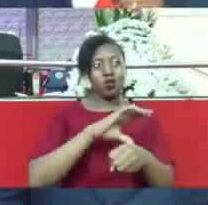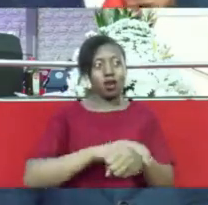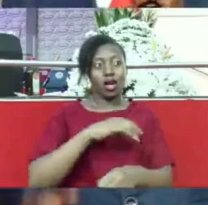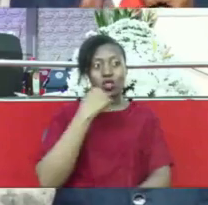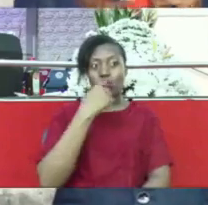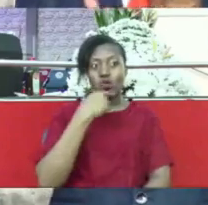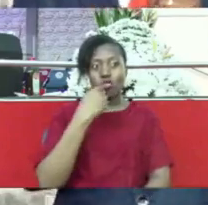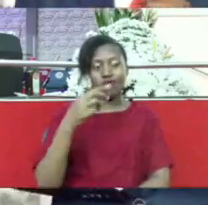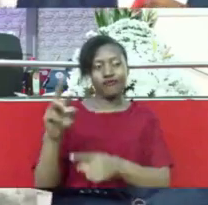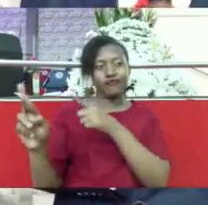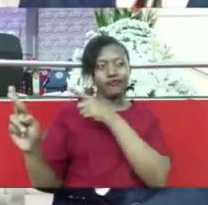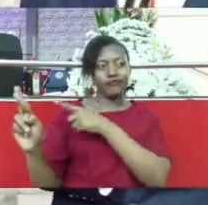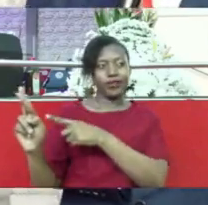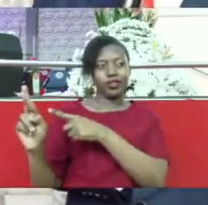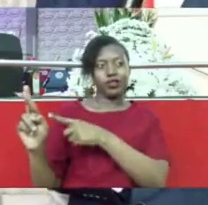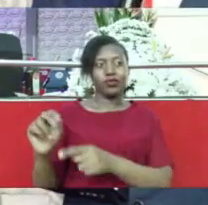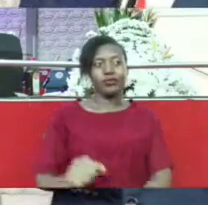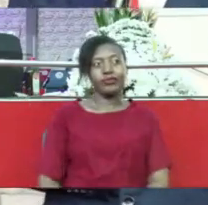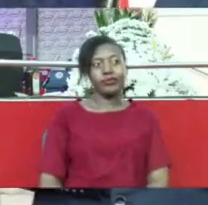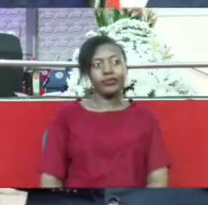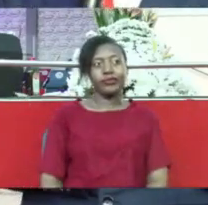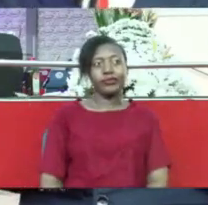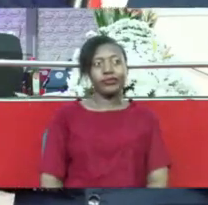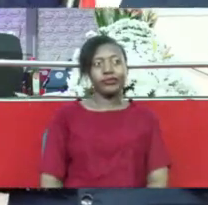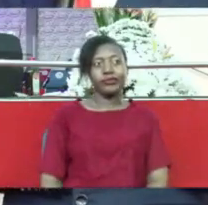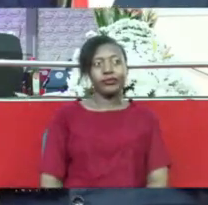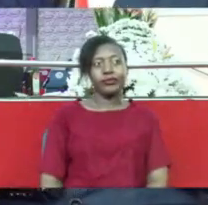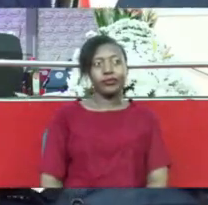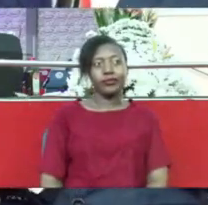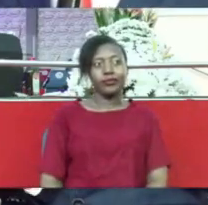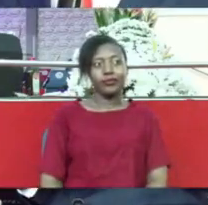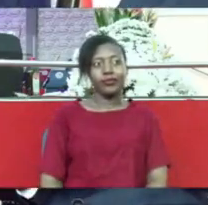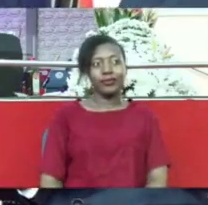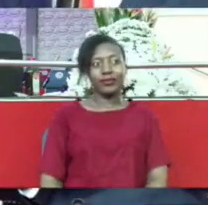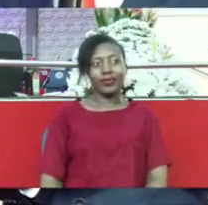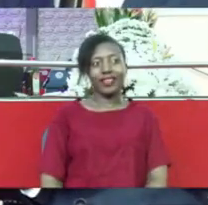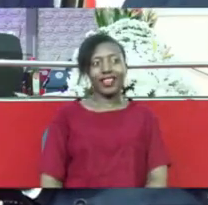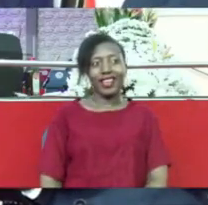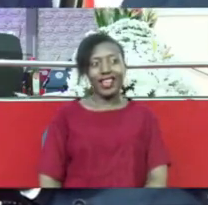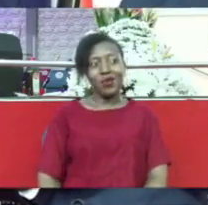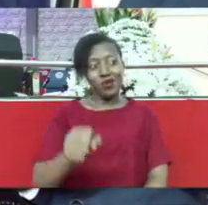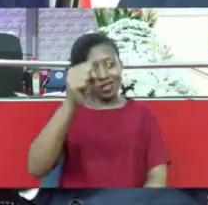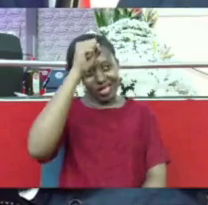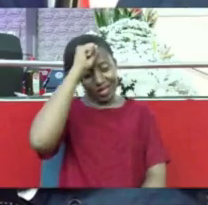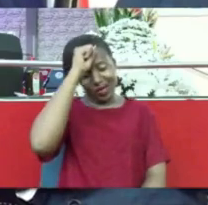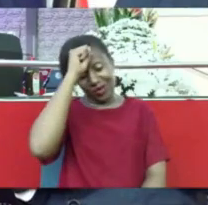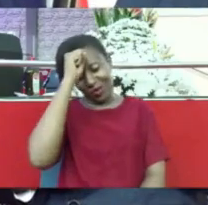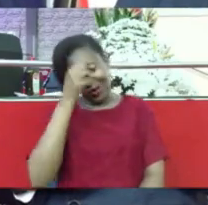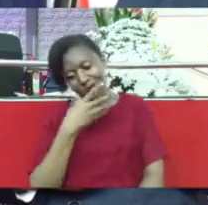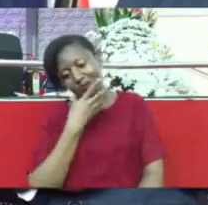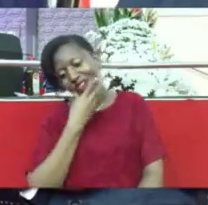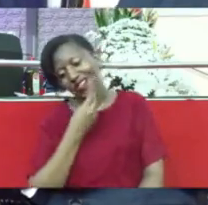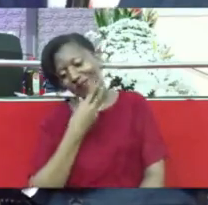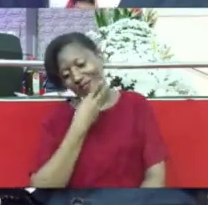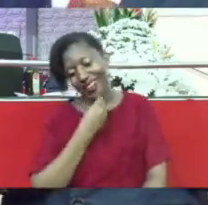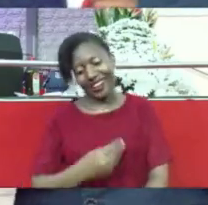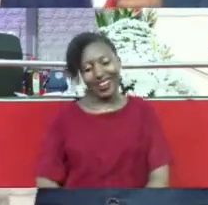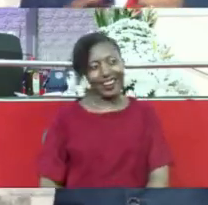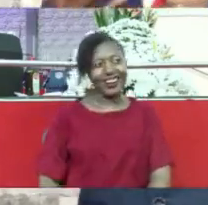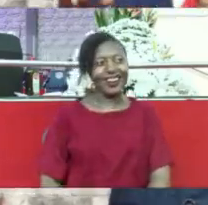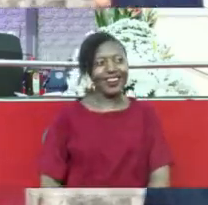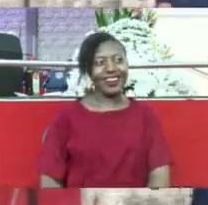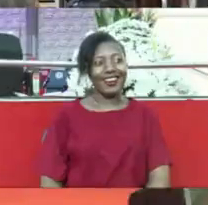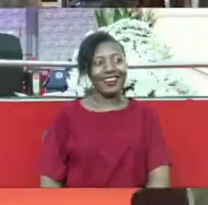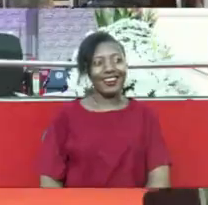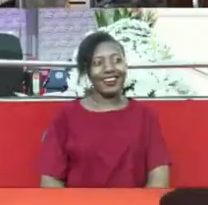Rachel. Ili uweze kumpata Rachel. He was like a damp man. He was like a damp man. Alikuwa kama